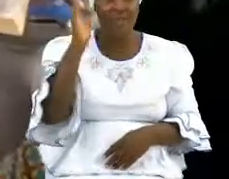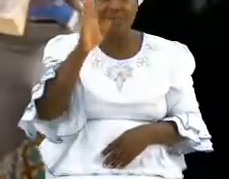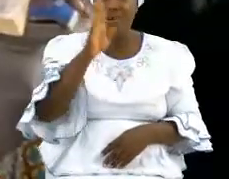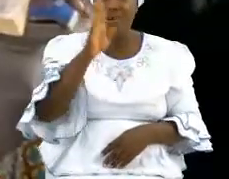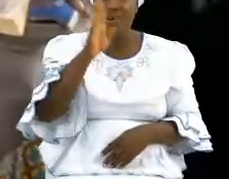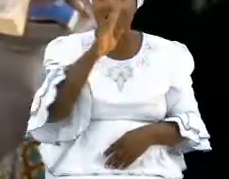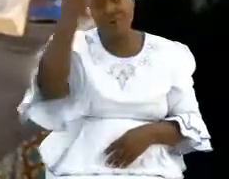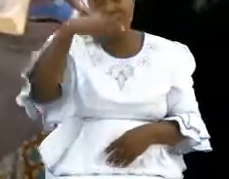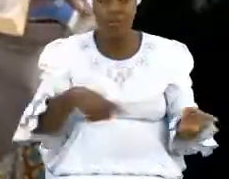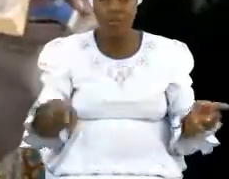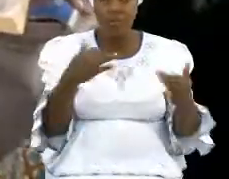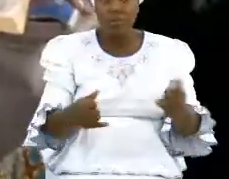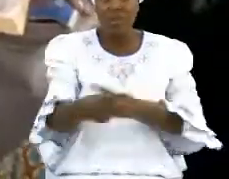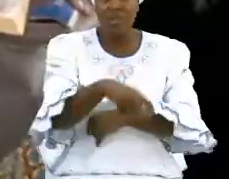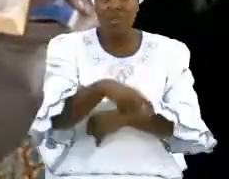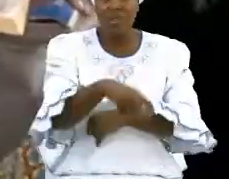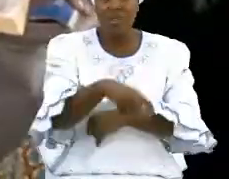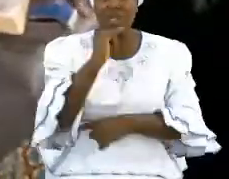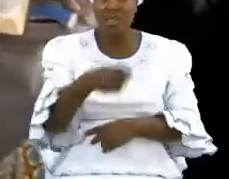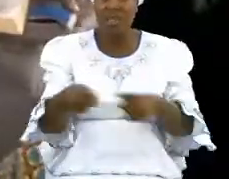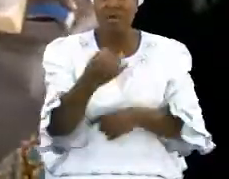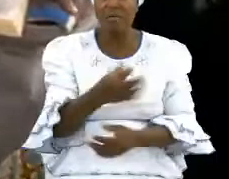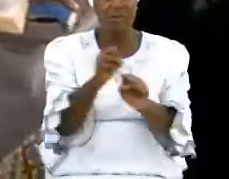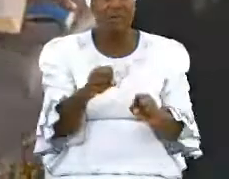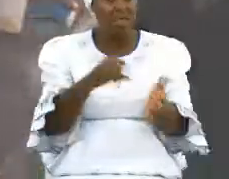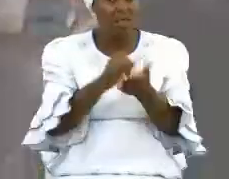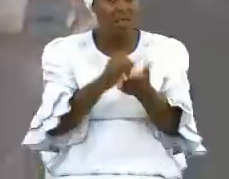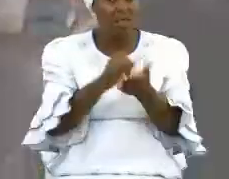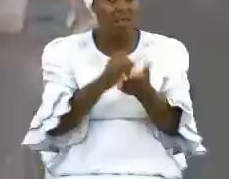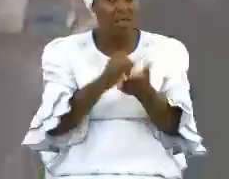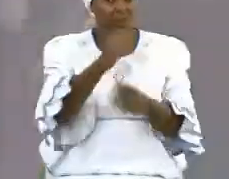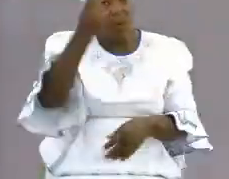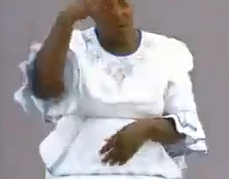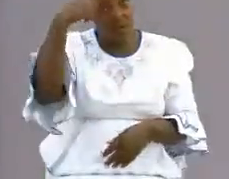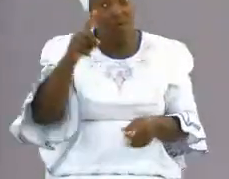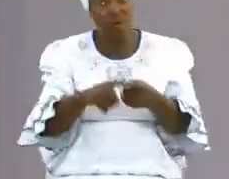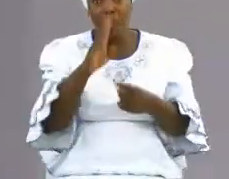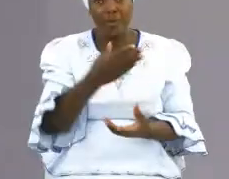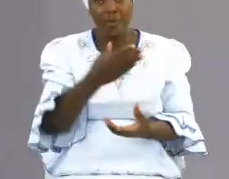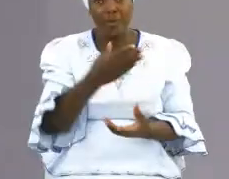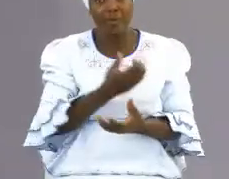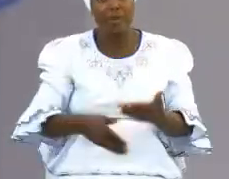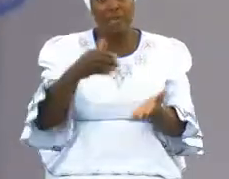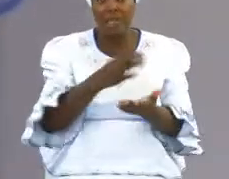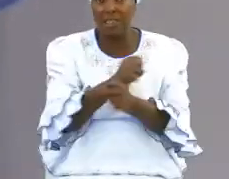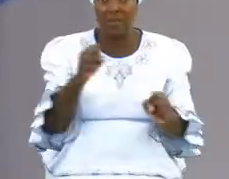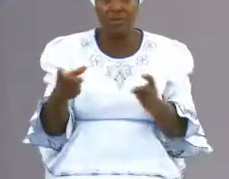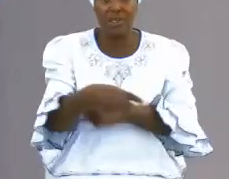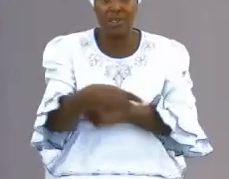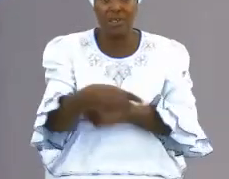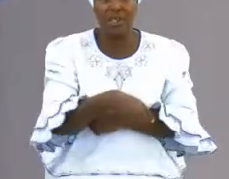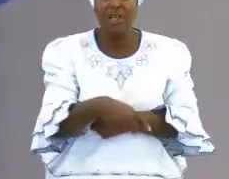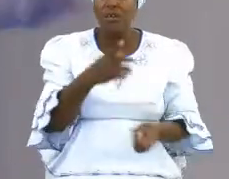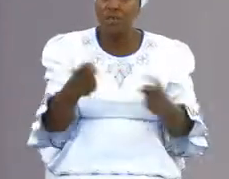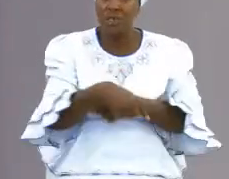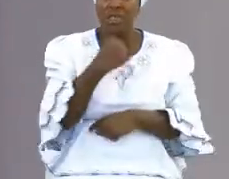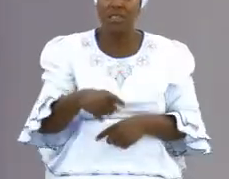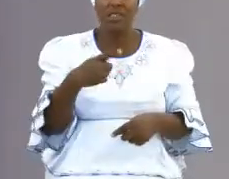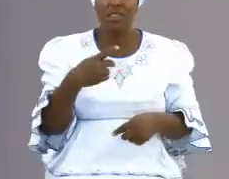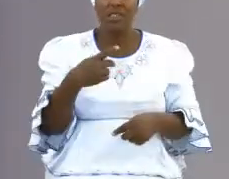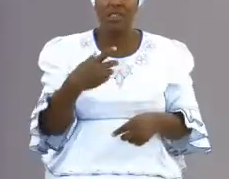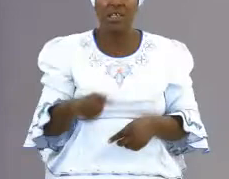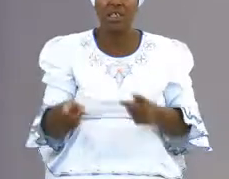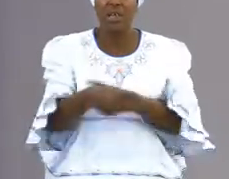of salvation. You'll be wise to get saved today. Today is the day of your miracle. You'll be wise to get